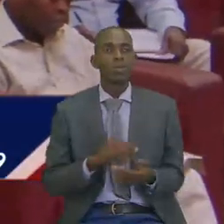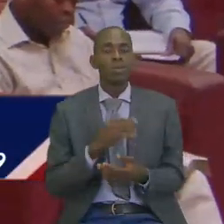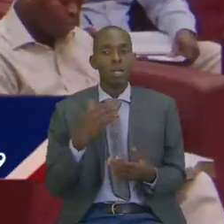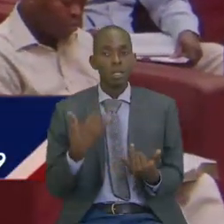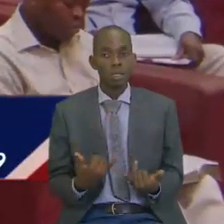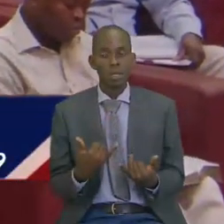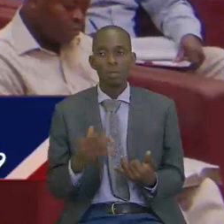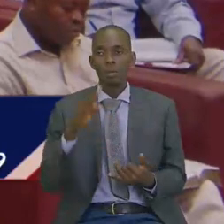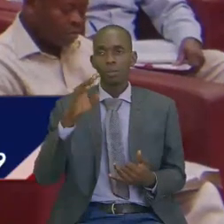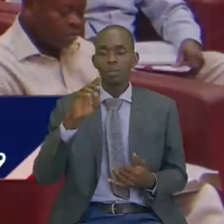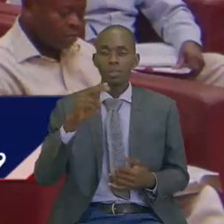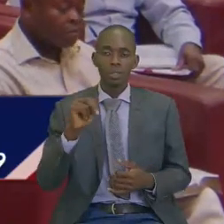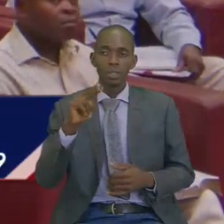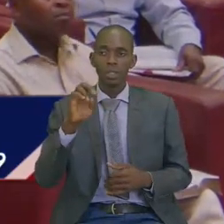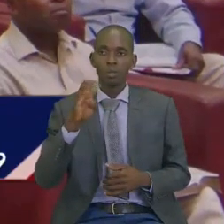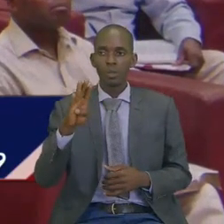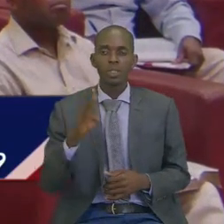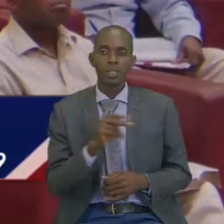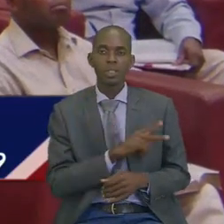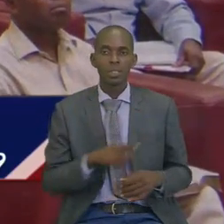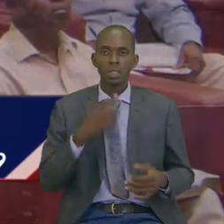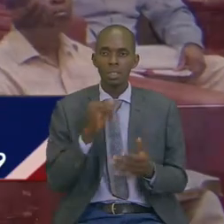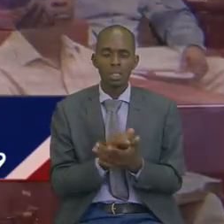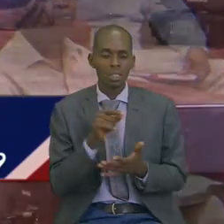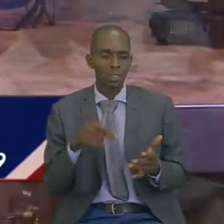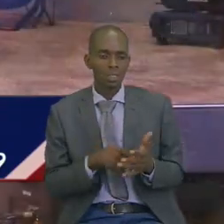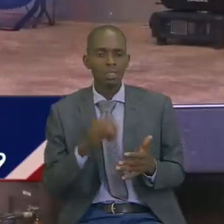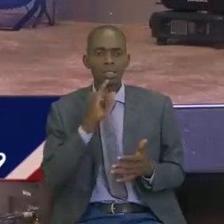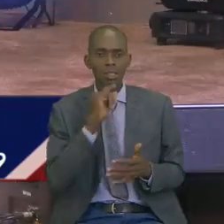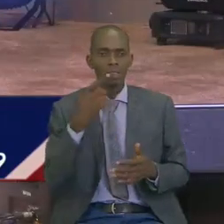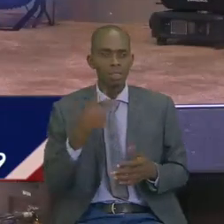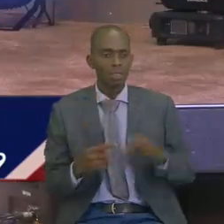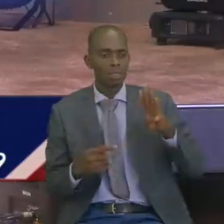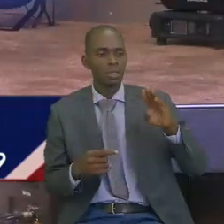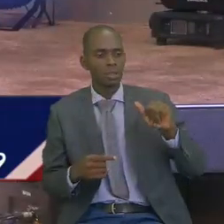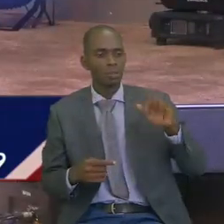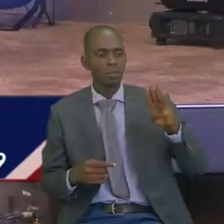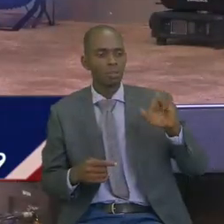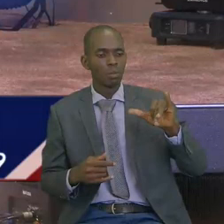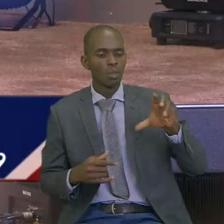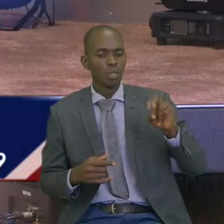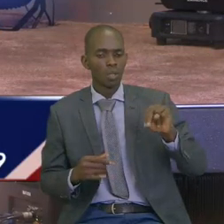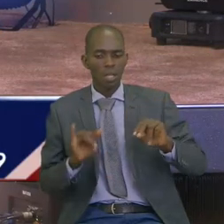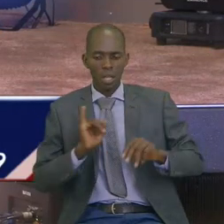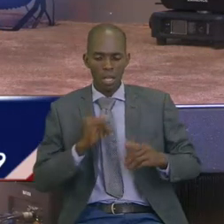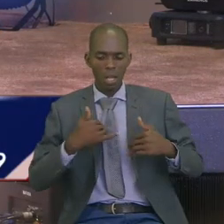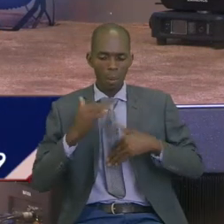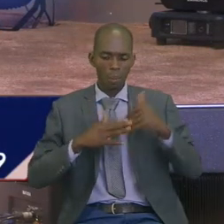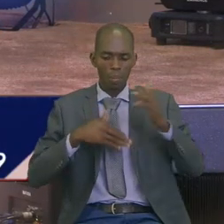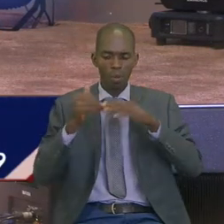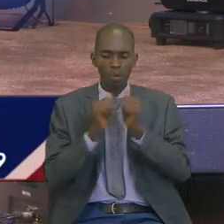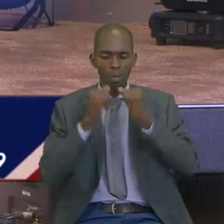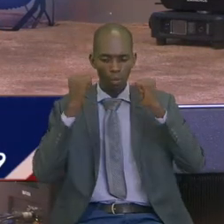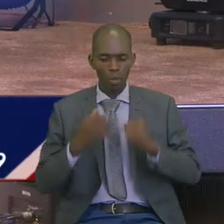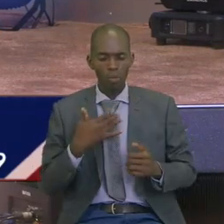said, this is great Babylon that are built by the power of my might. They never knew they could ever go